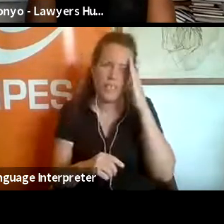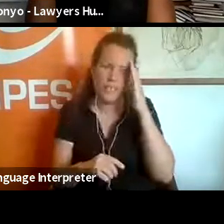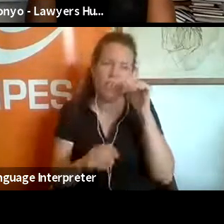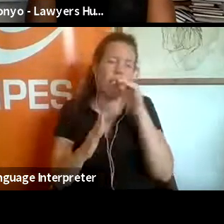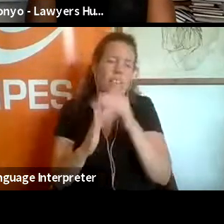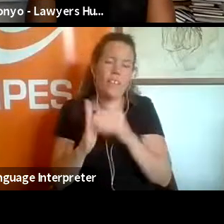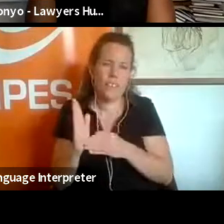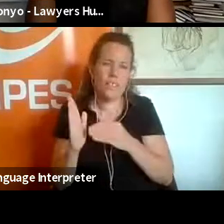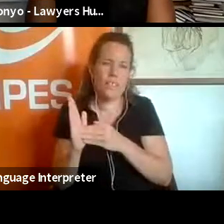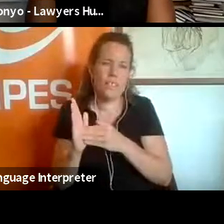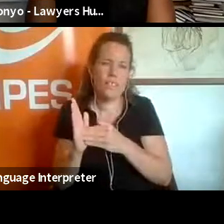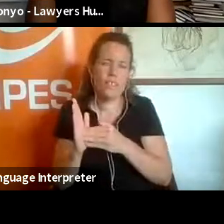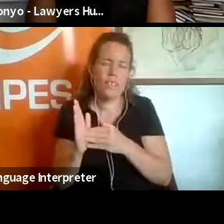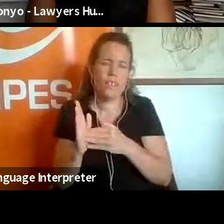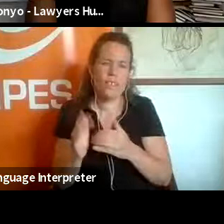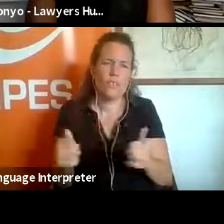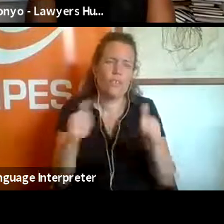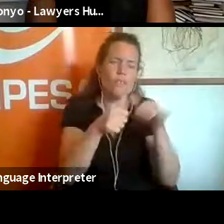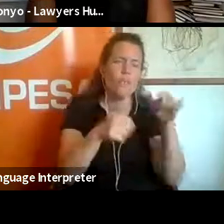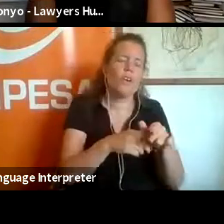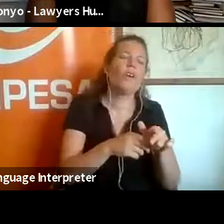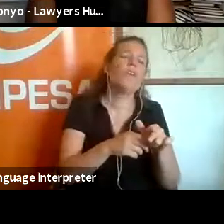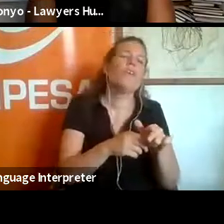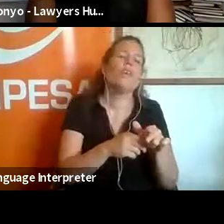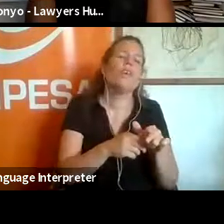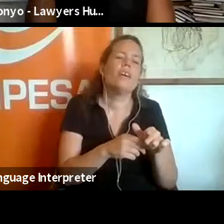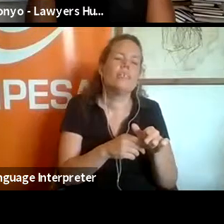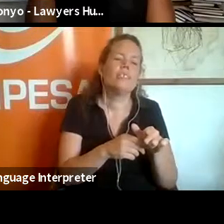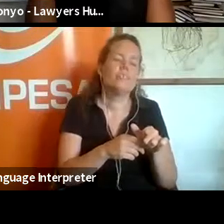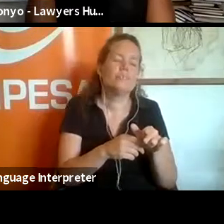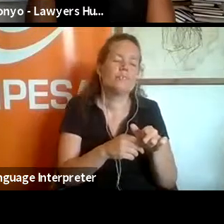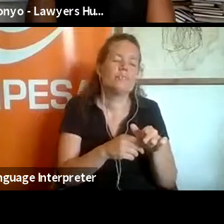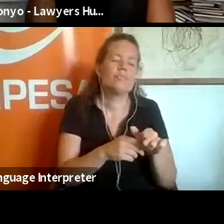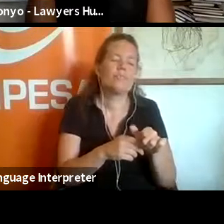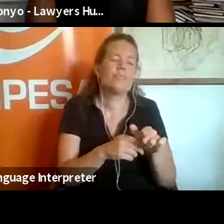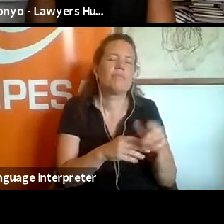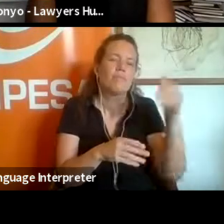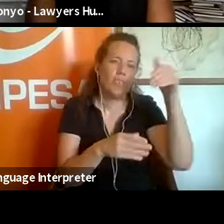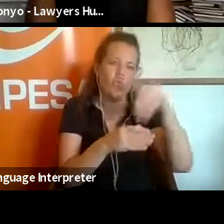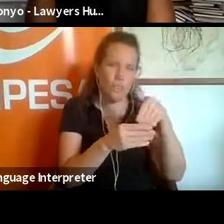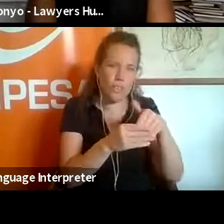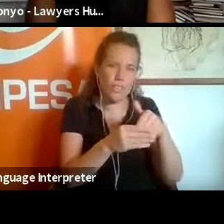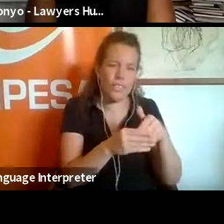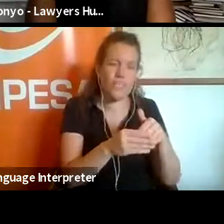for example, to content moderation. But what I think would be super useful in